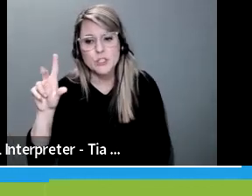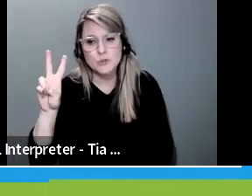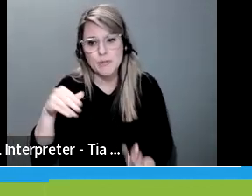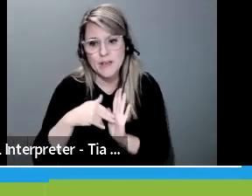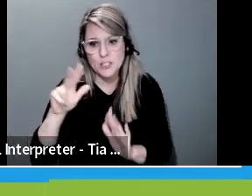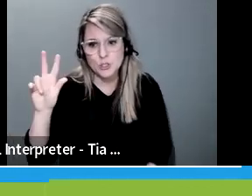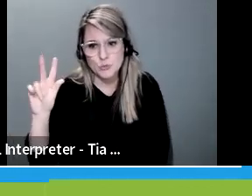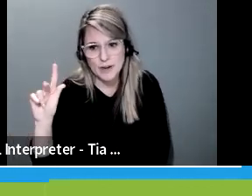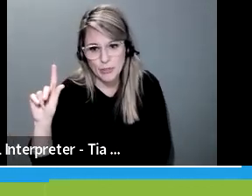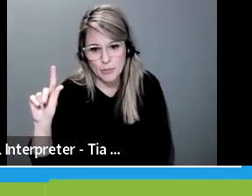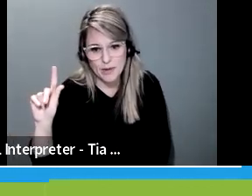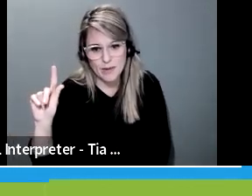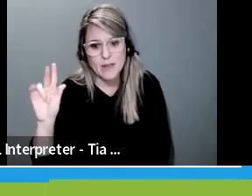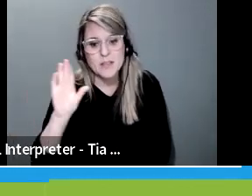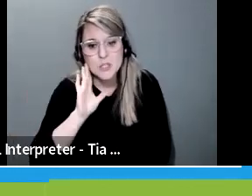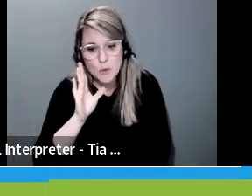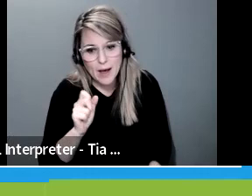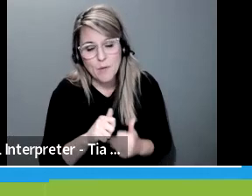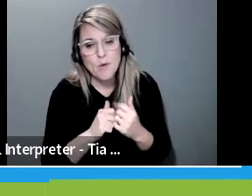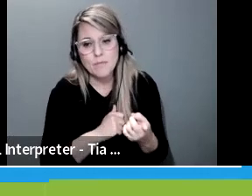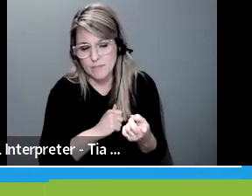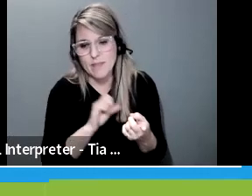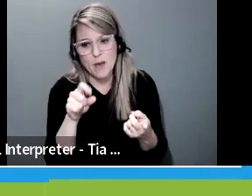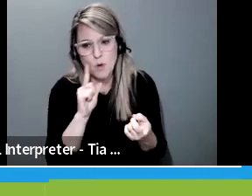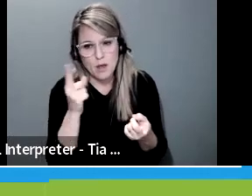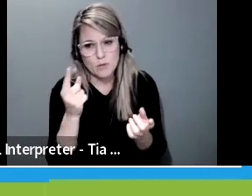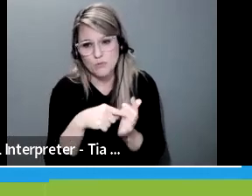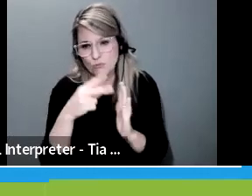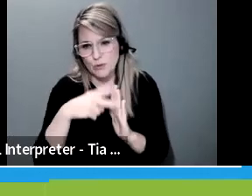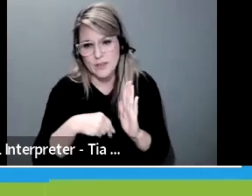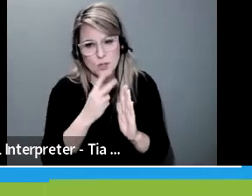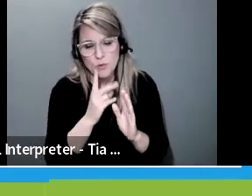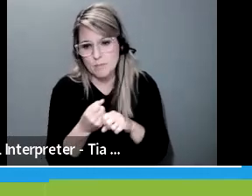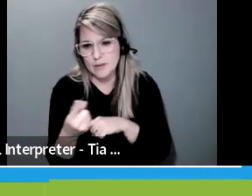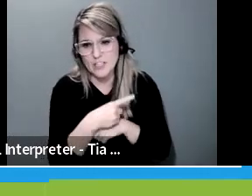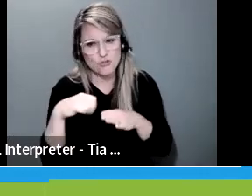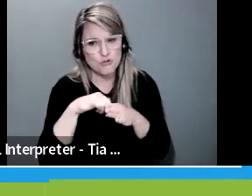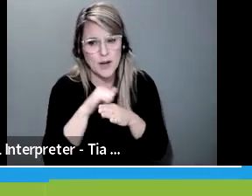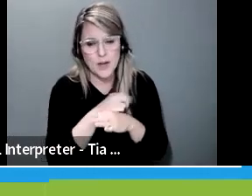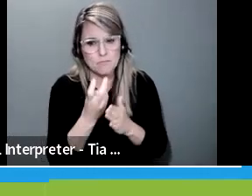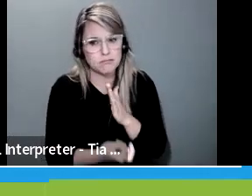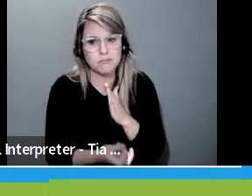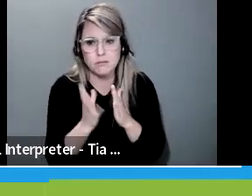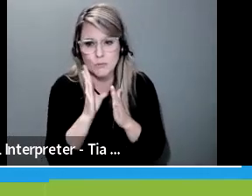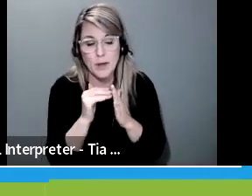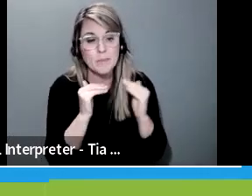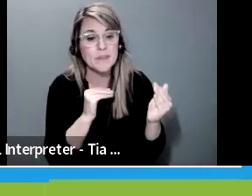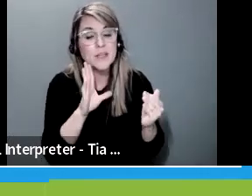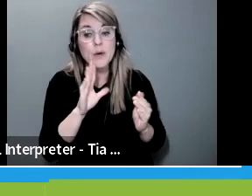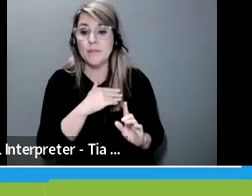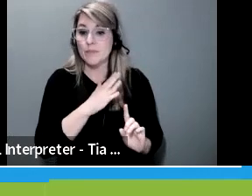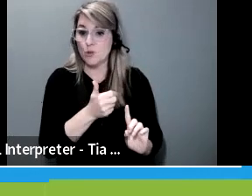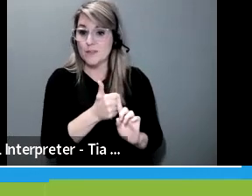these. But we want to go over these. So the first is self-awareness, and that's just in general, having good awareness of what